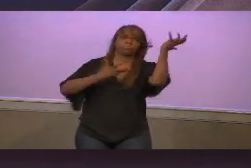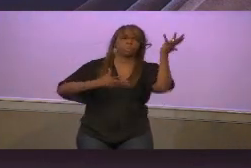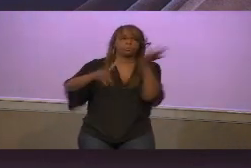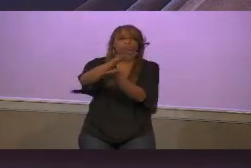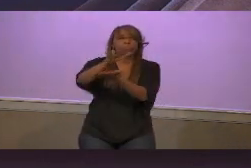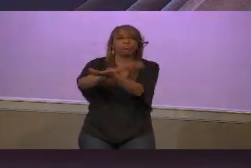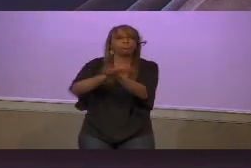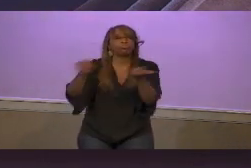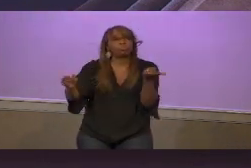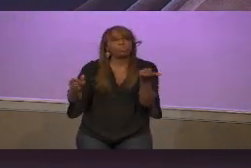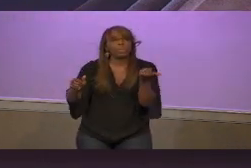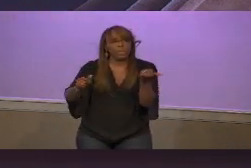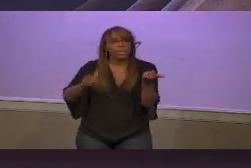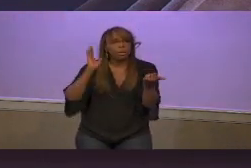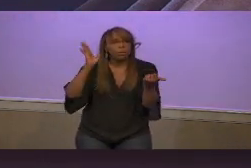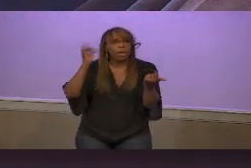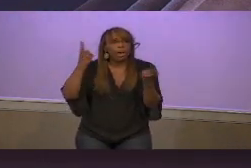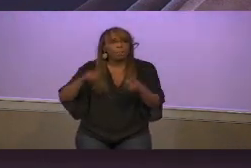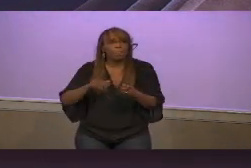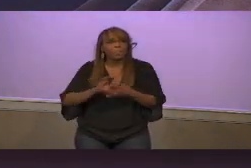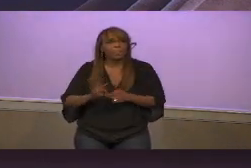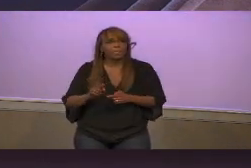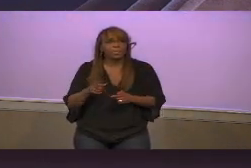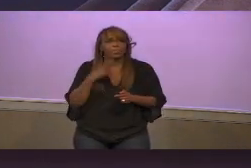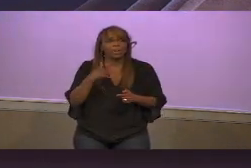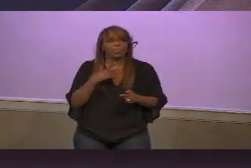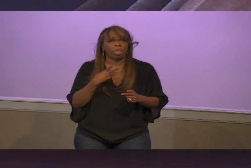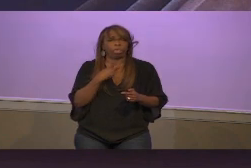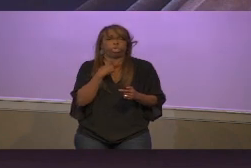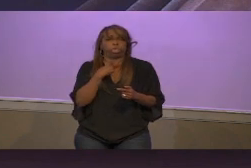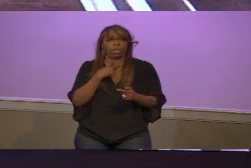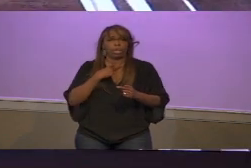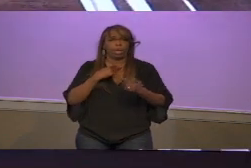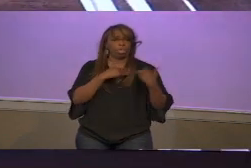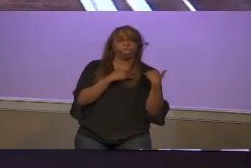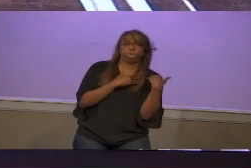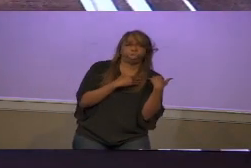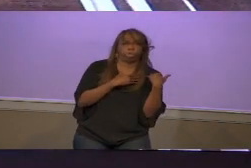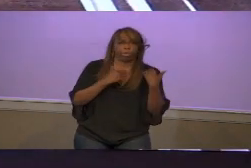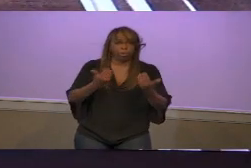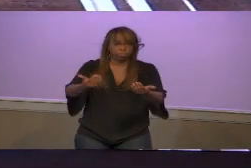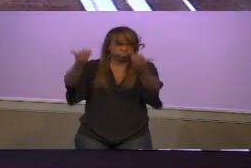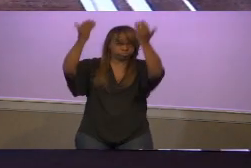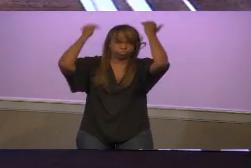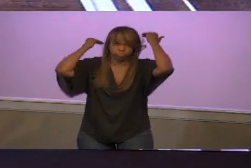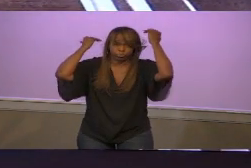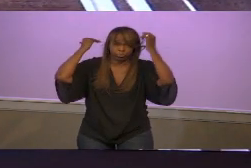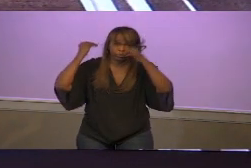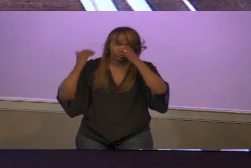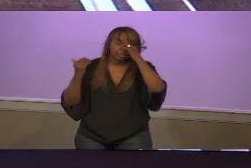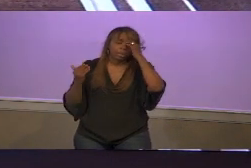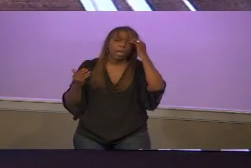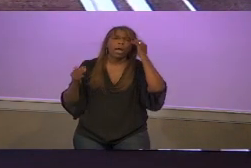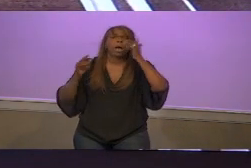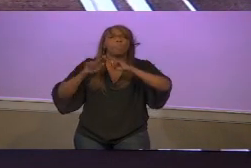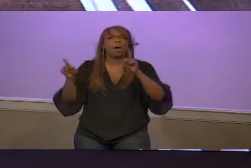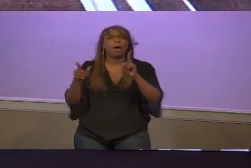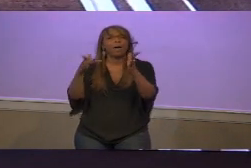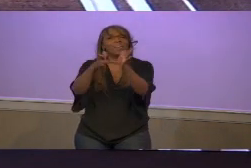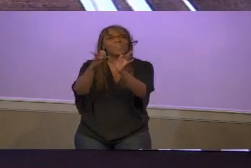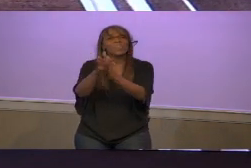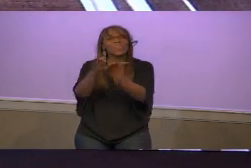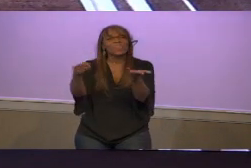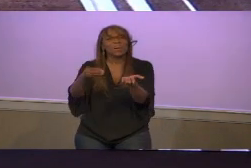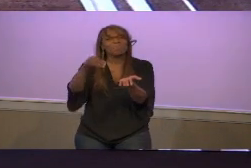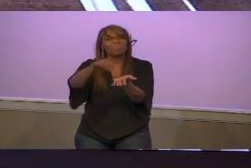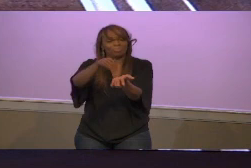eaten alive. We would have been trapped and troubled and overwhelmed. But the Bible says they found